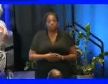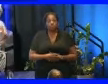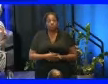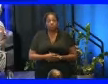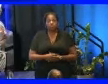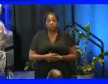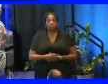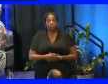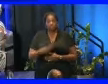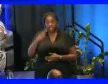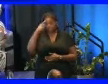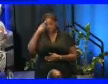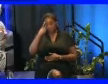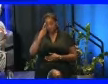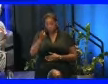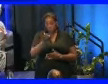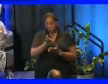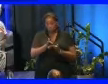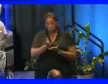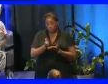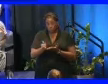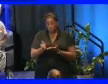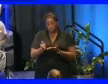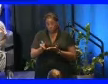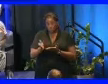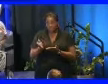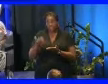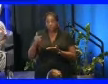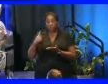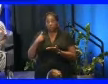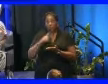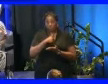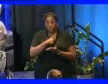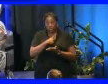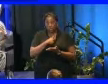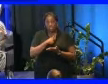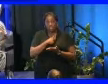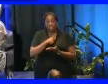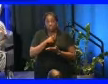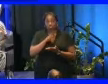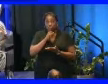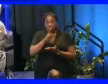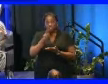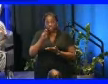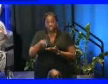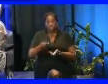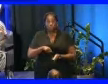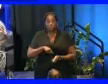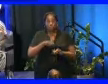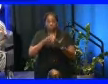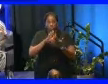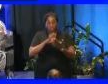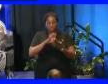So I think one of the ways that we really need to address